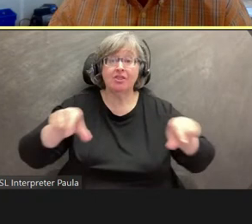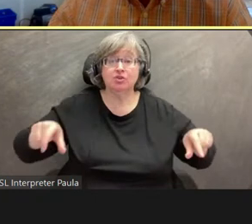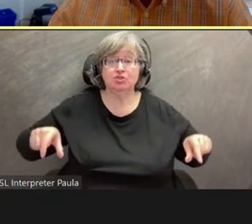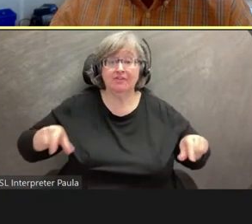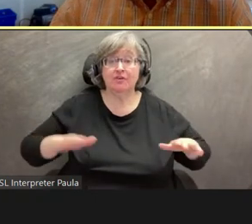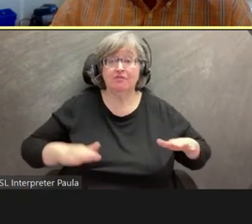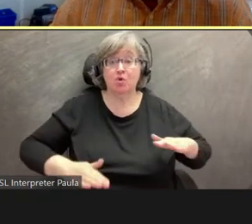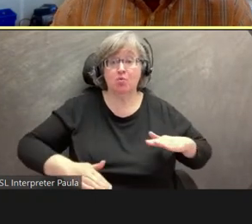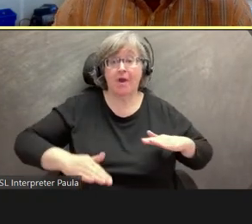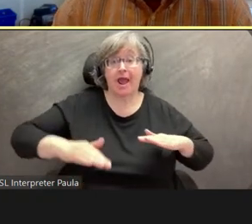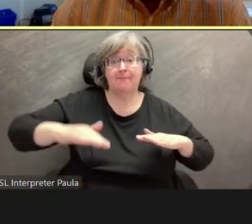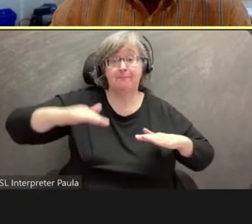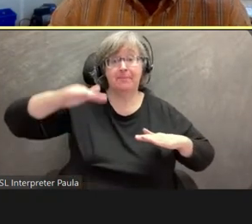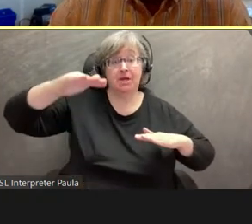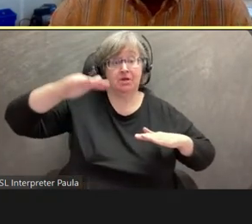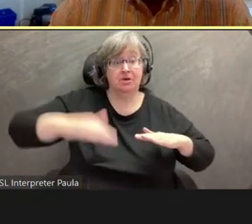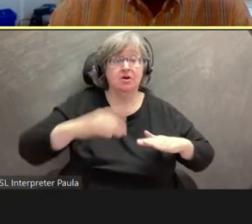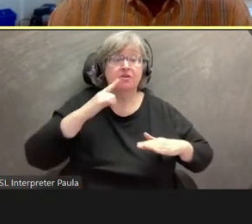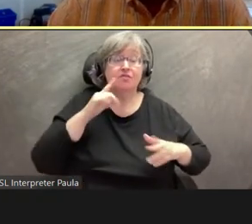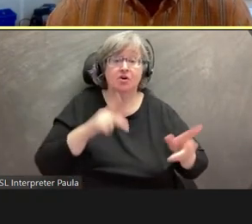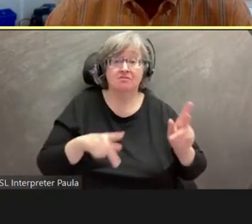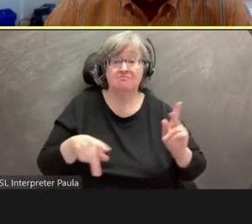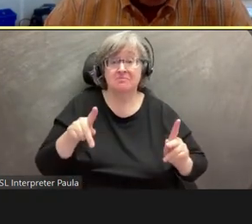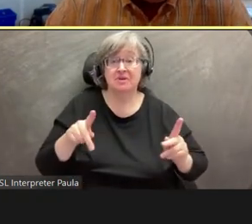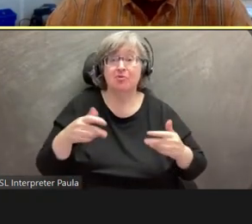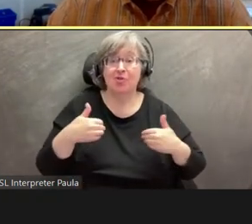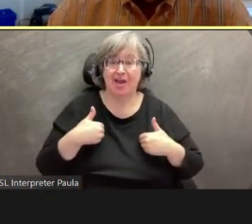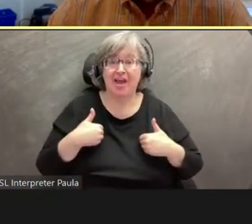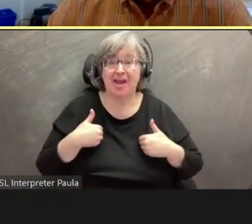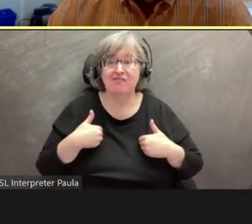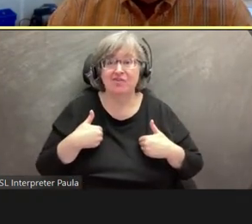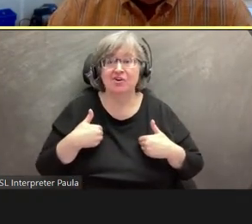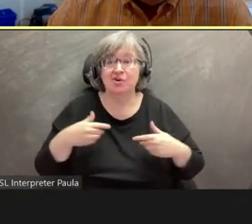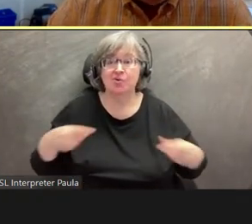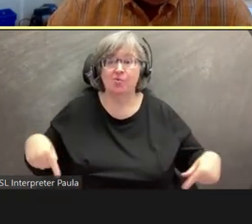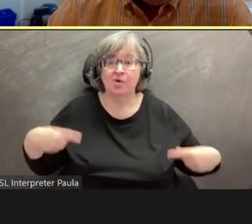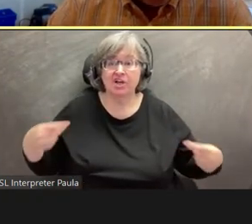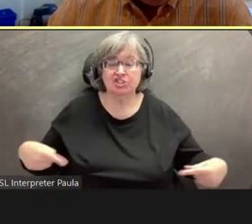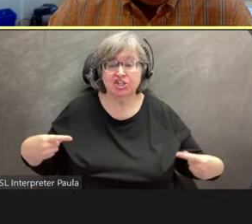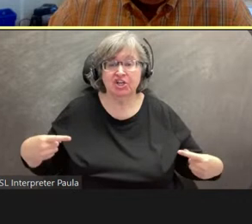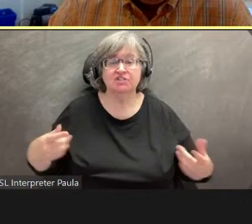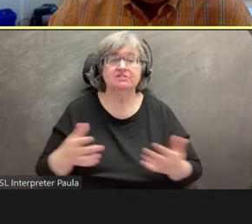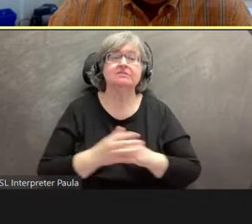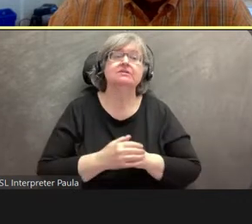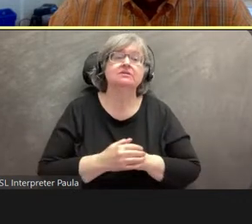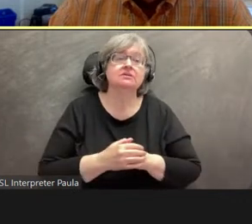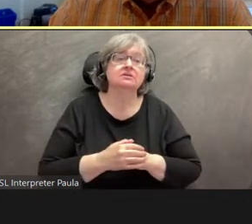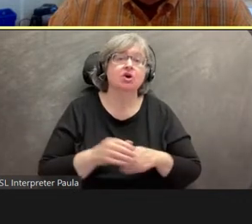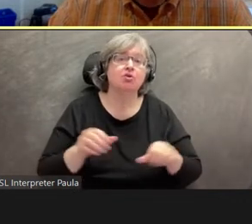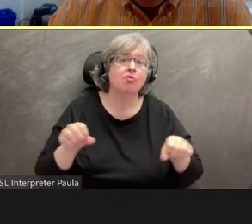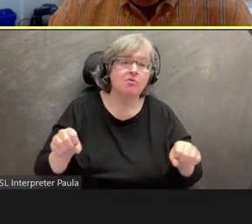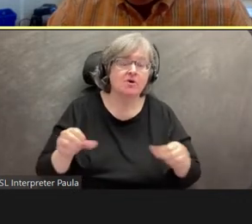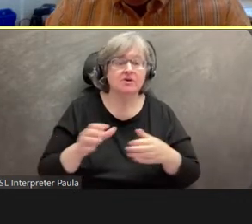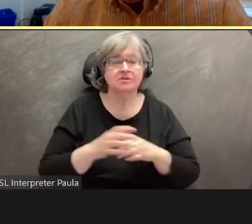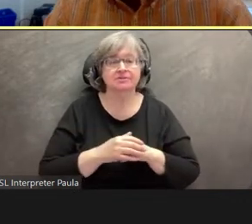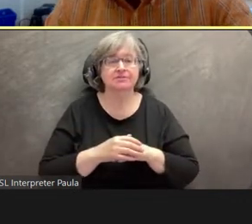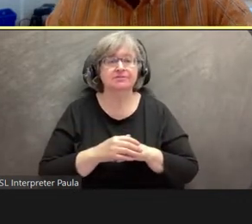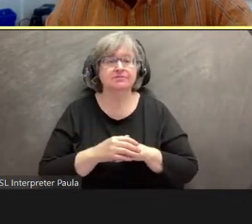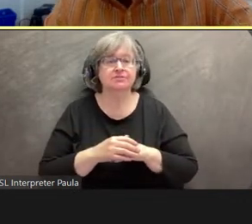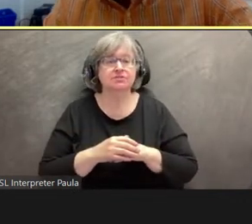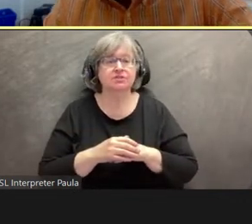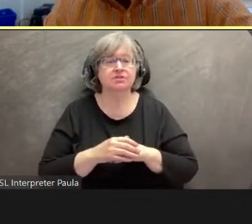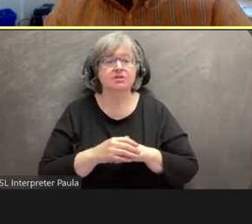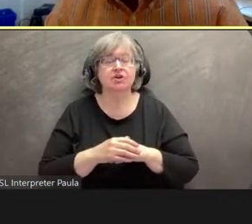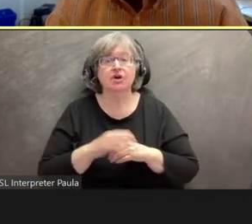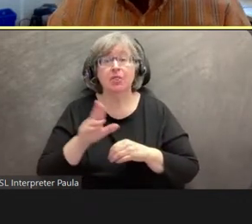up for people with wheelchairs or carts. And so that has to be clear. The bus